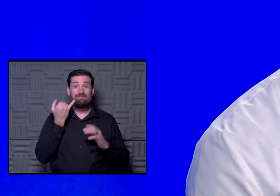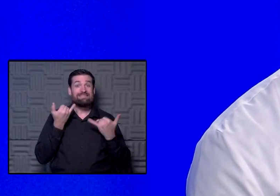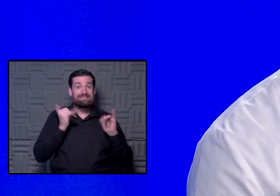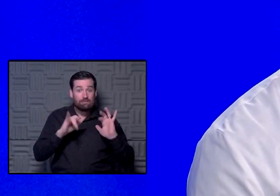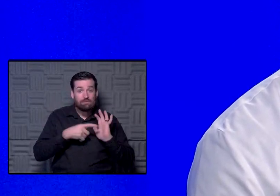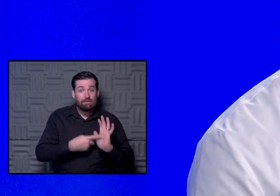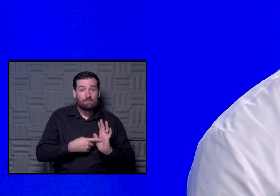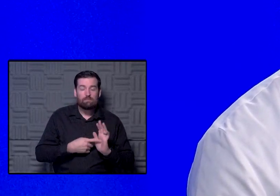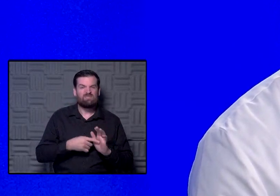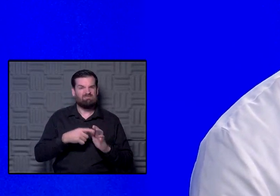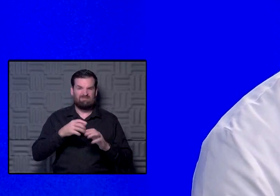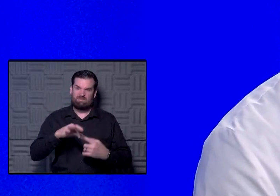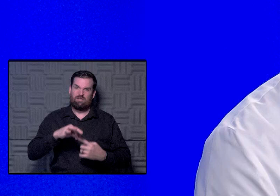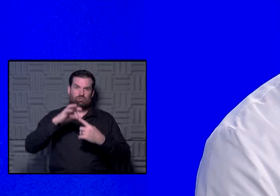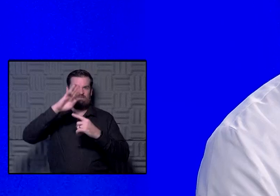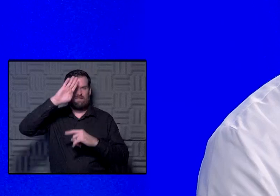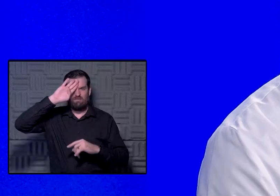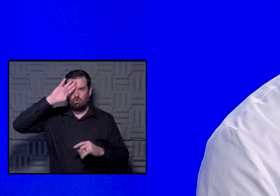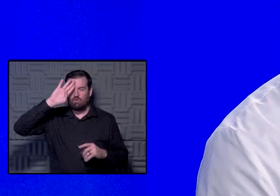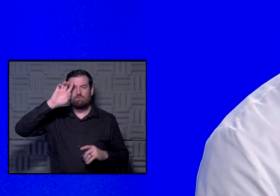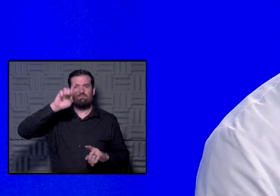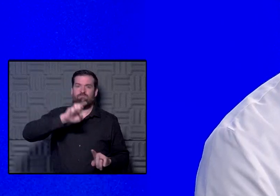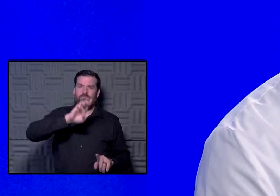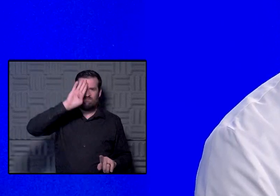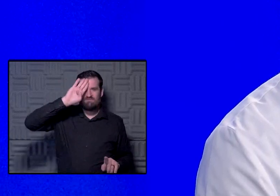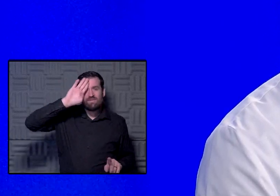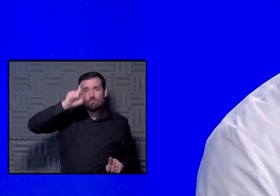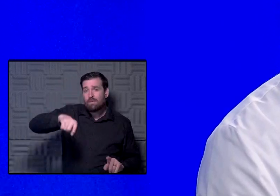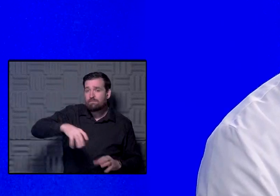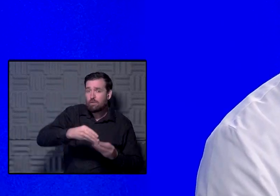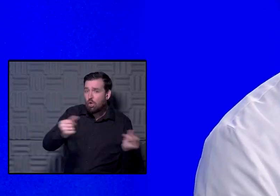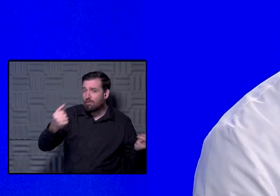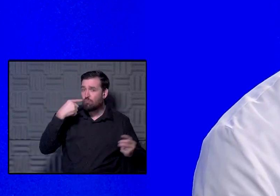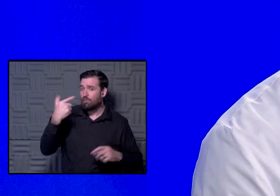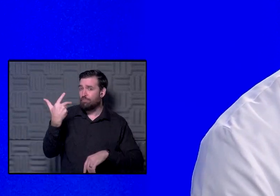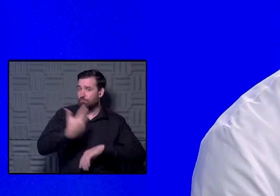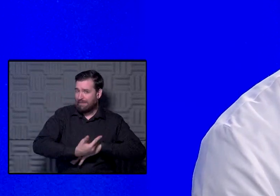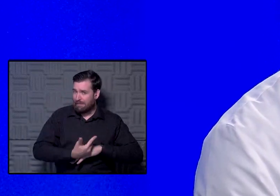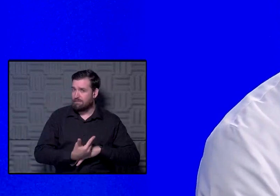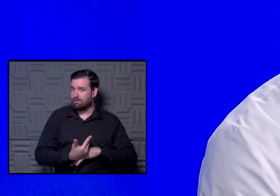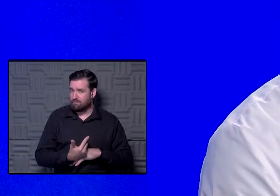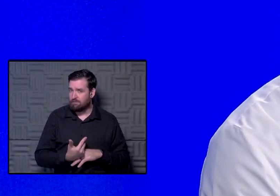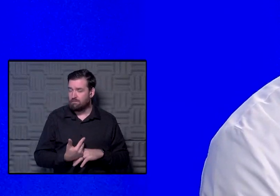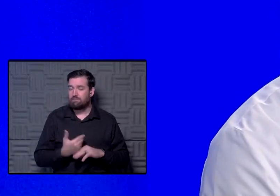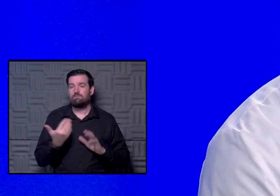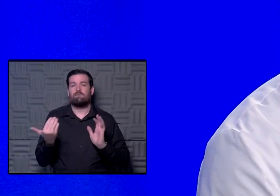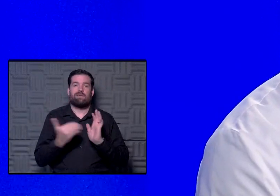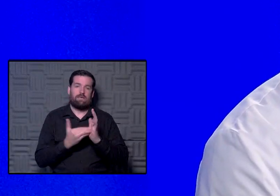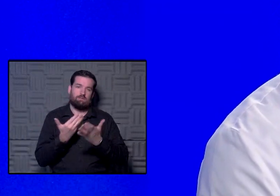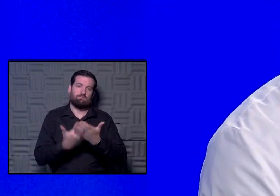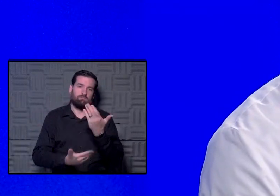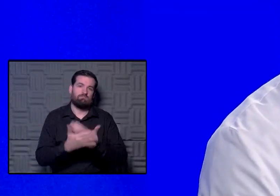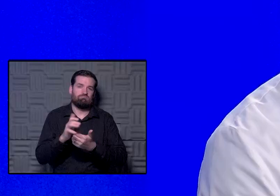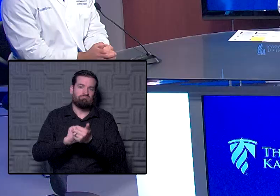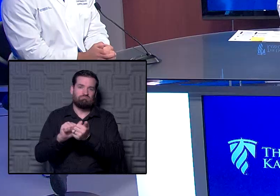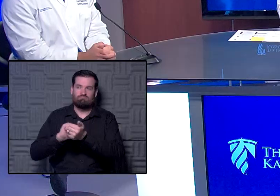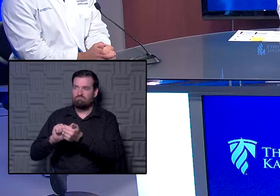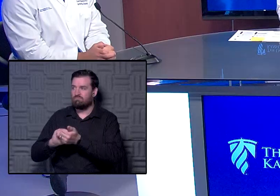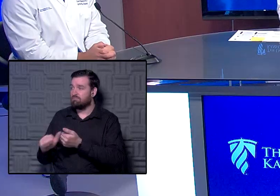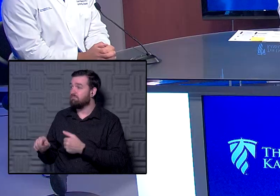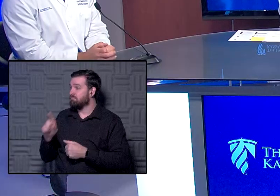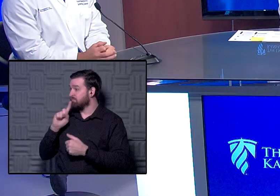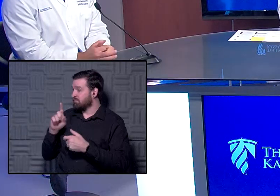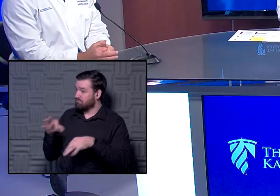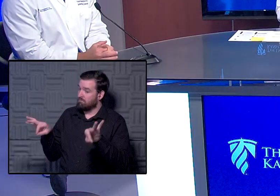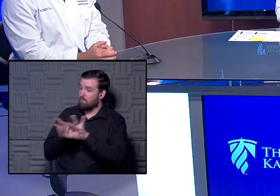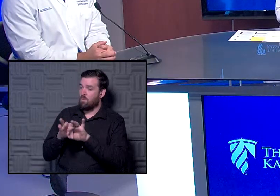symptoms, and especially fever. We need to make sure your fever is gone for 3 days before that happens. And again, adequate hand hygiene as well. I think it's really